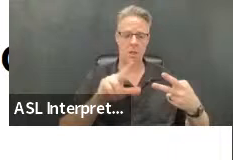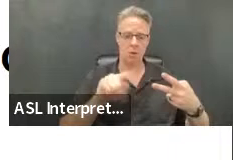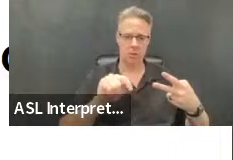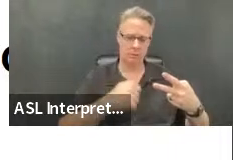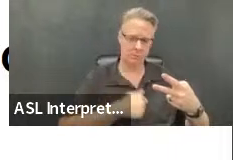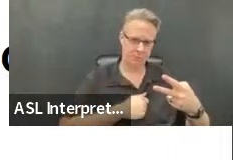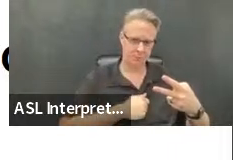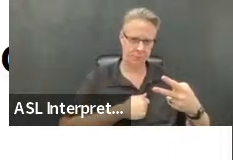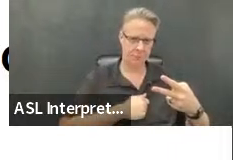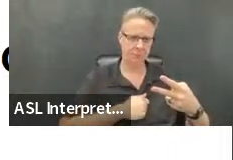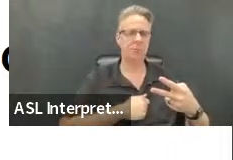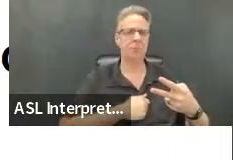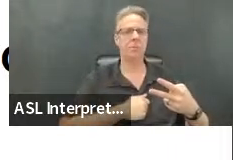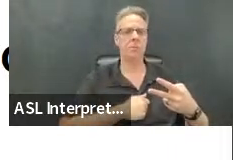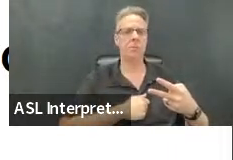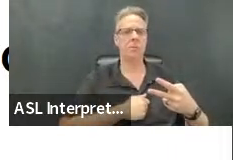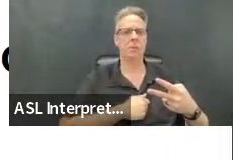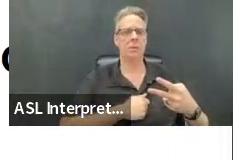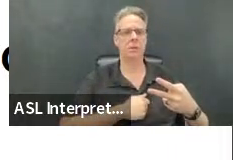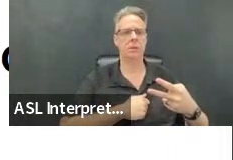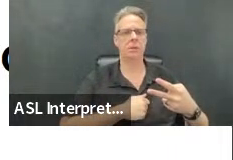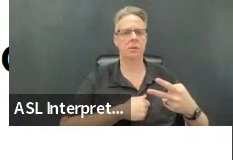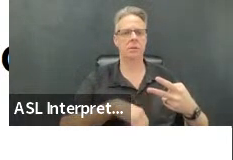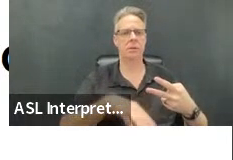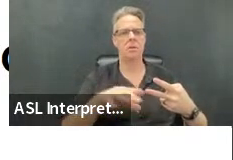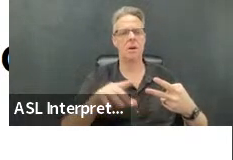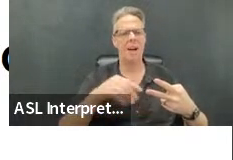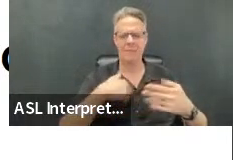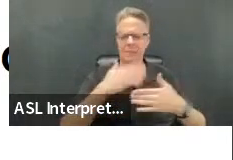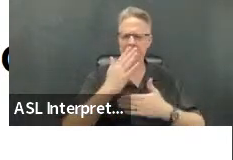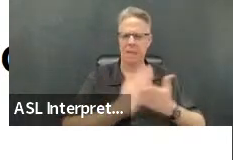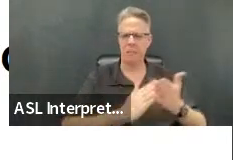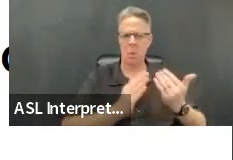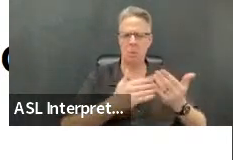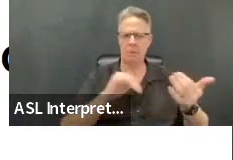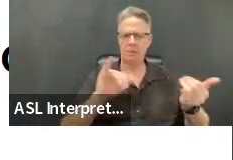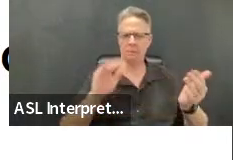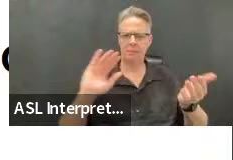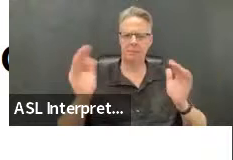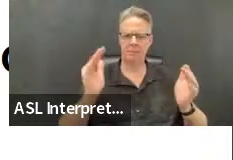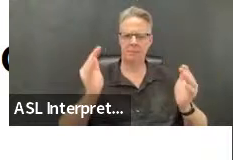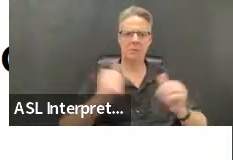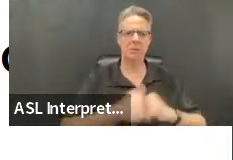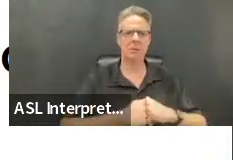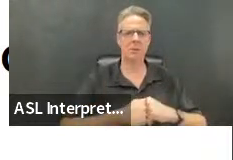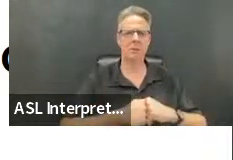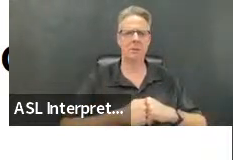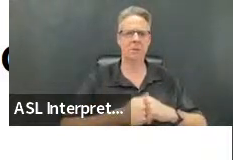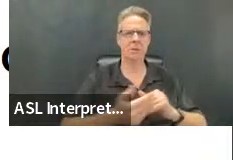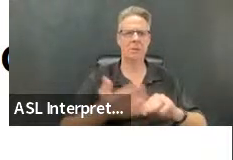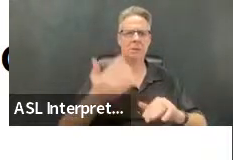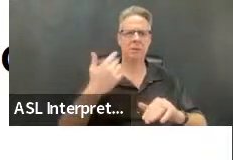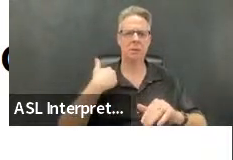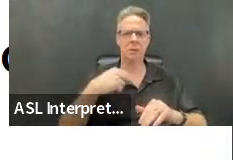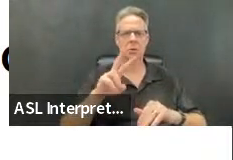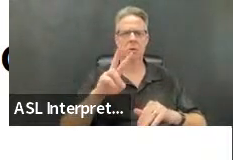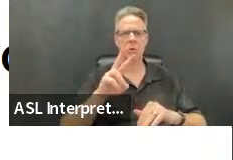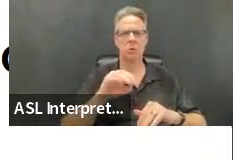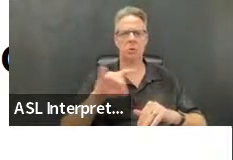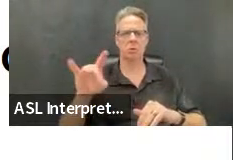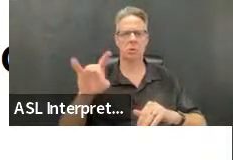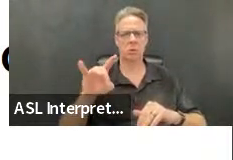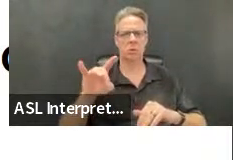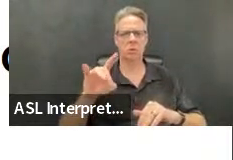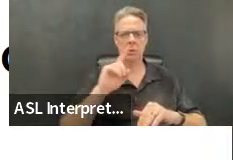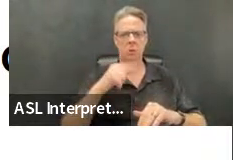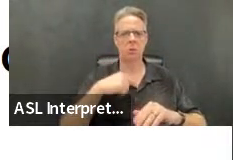LRT. And so just like there's some similarities to the conversation way back in 2008 when we were selecting